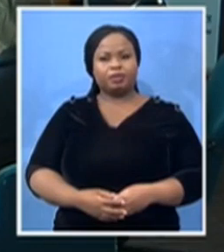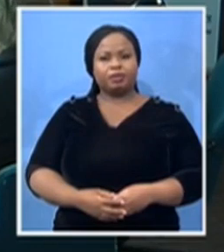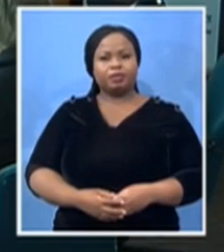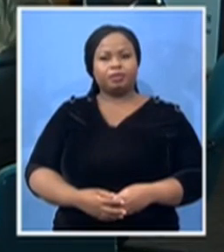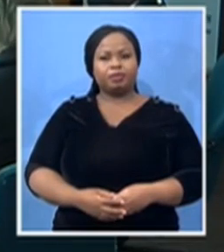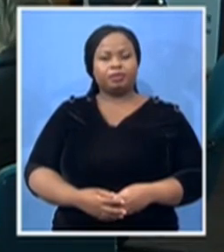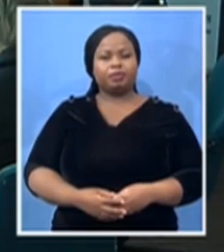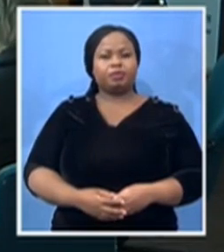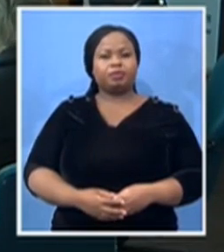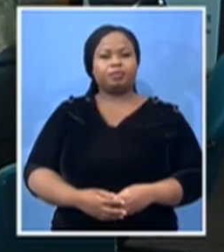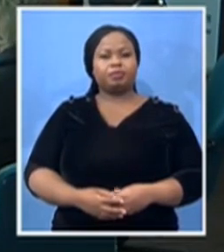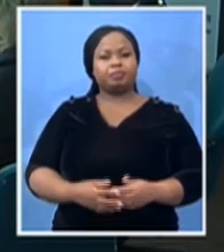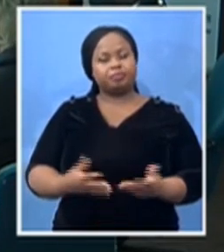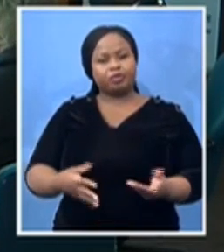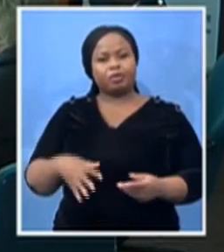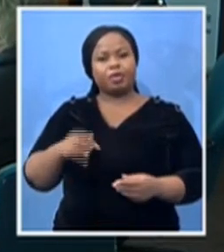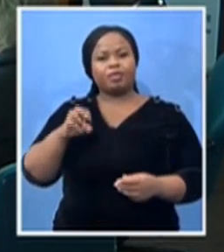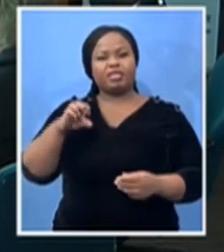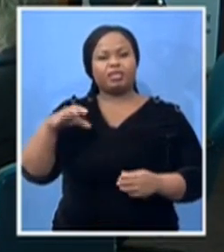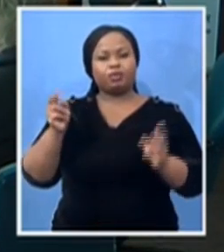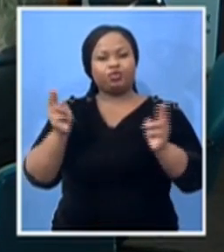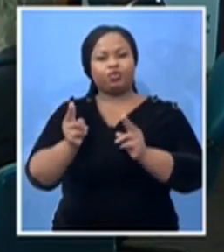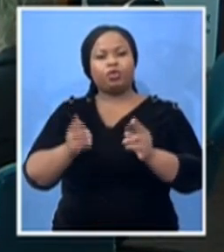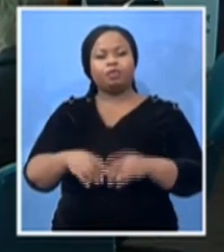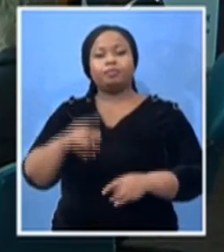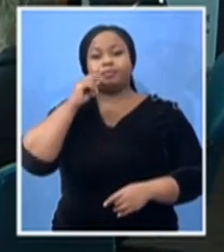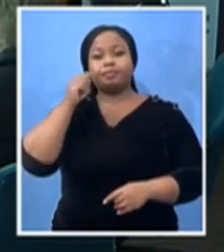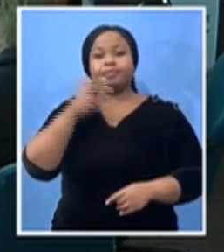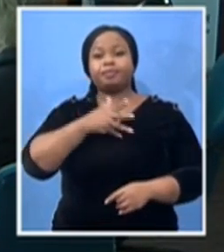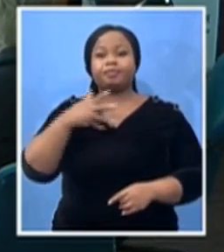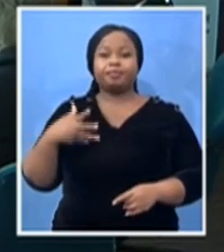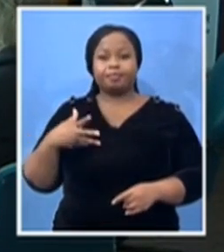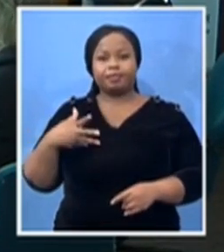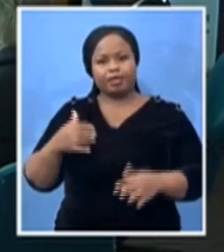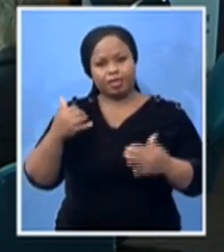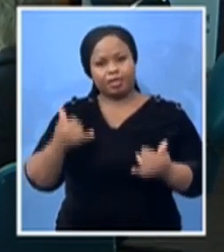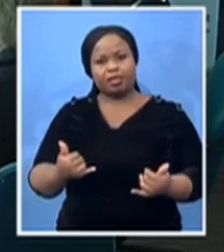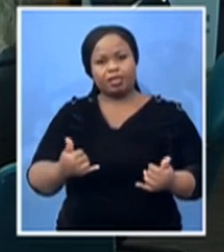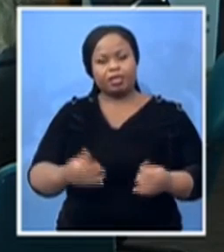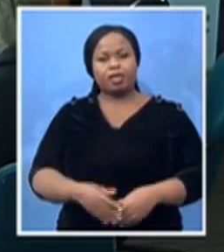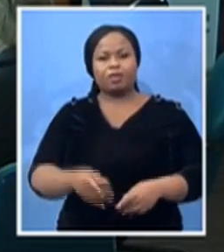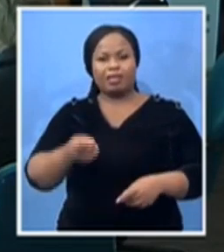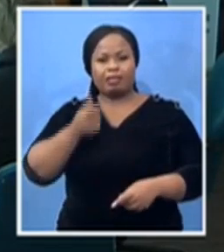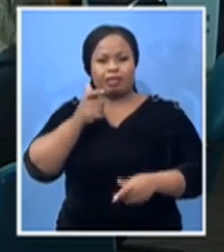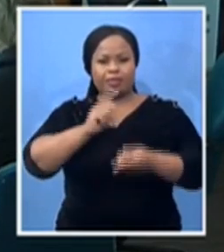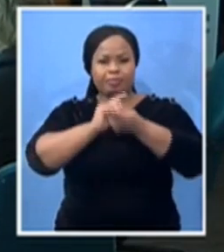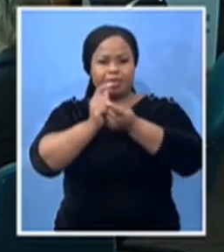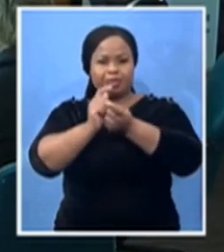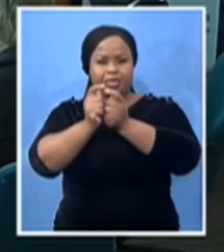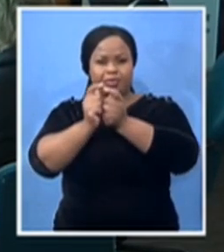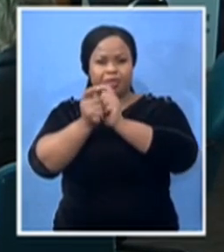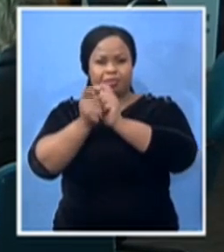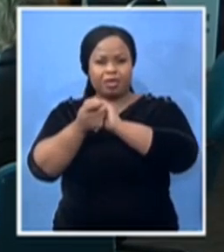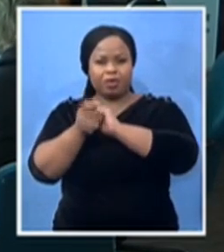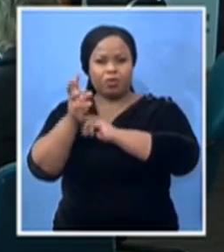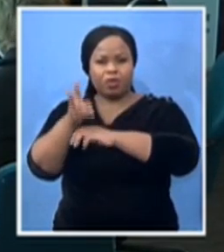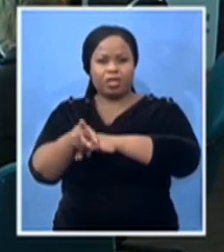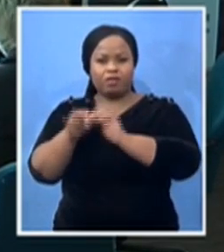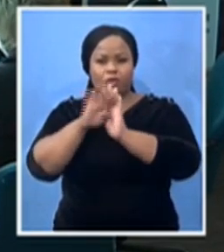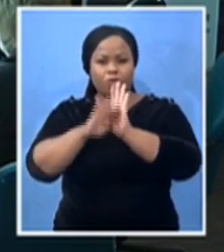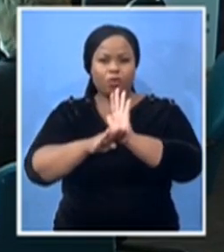I'm going to make few changes from the program to avoid